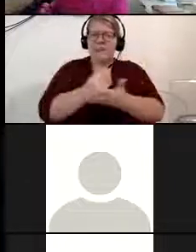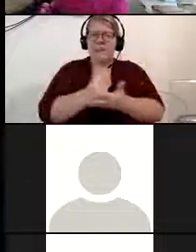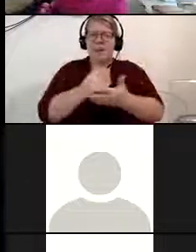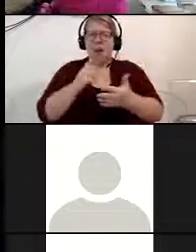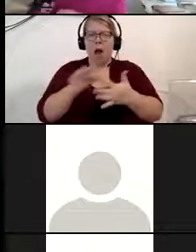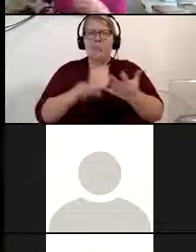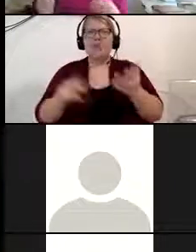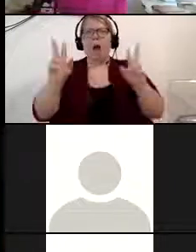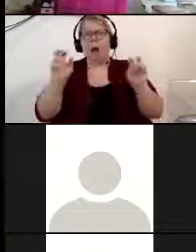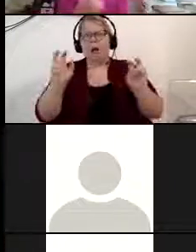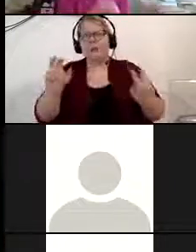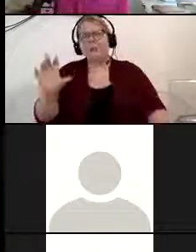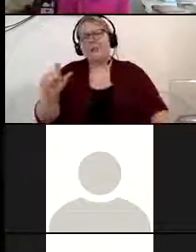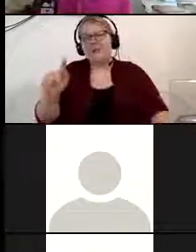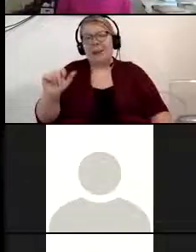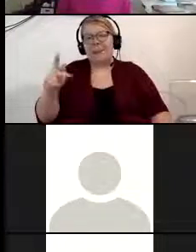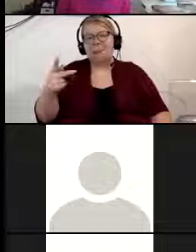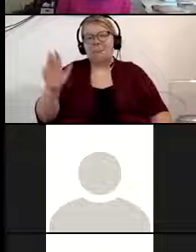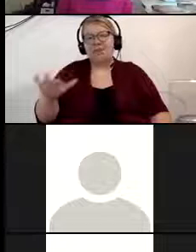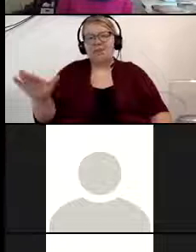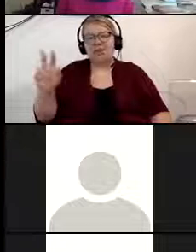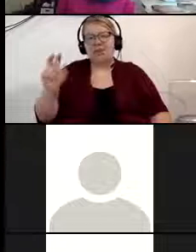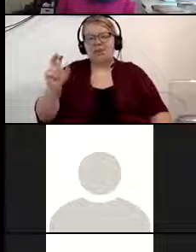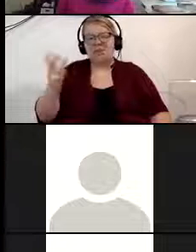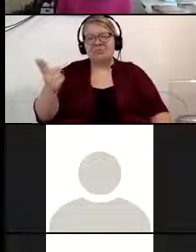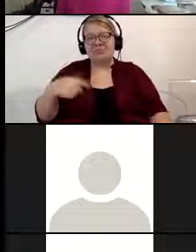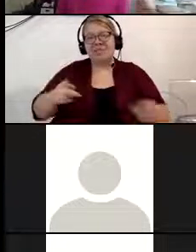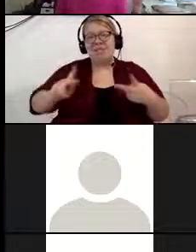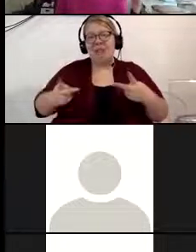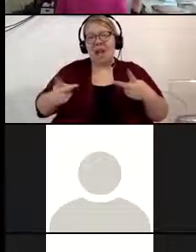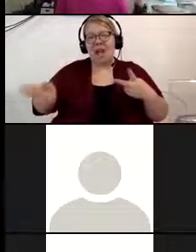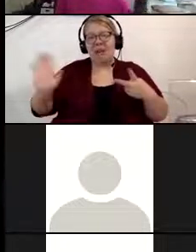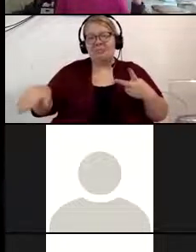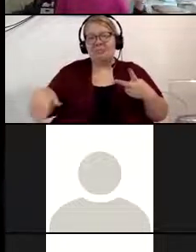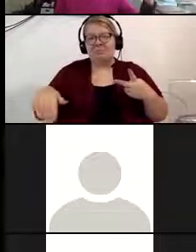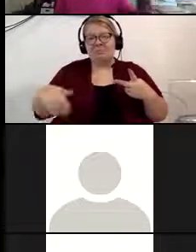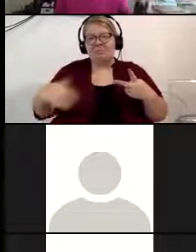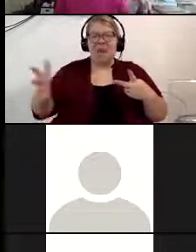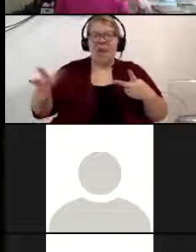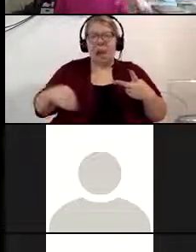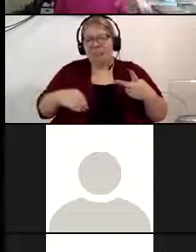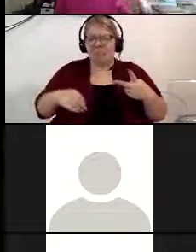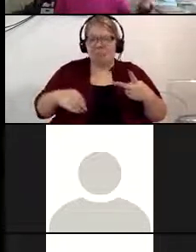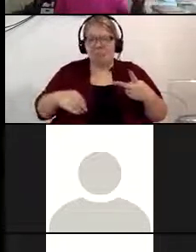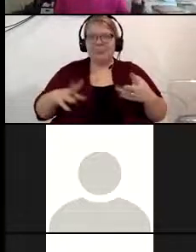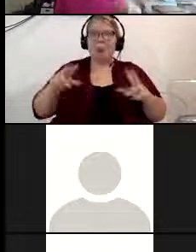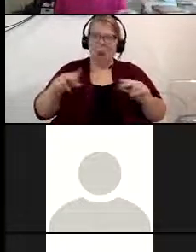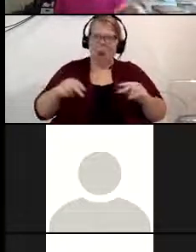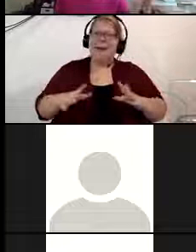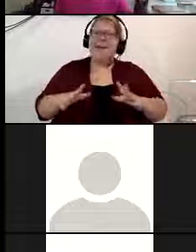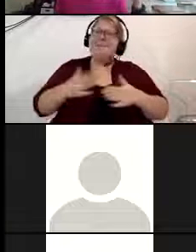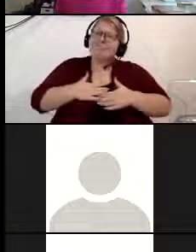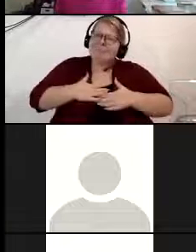stepchildren to abstinence based approaches. And we still have this attitude in